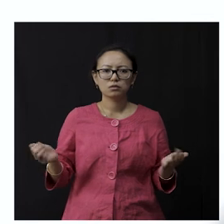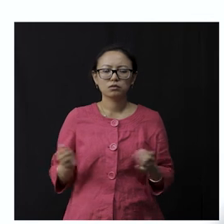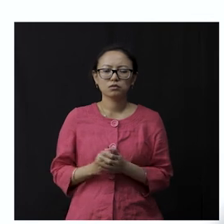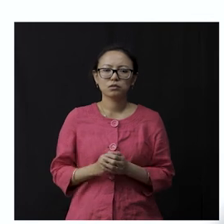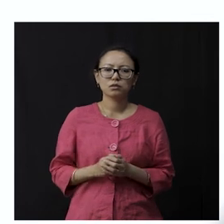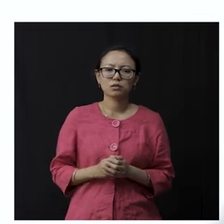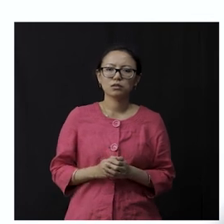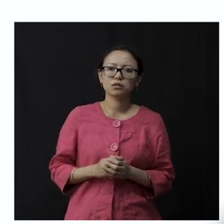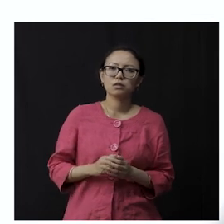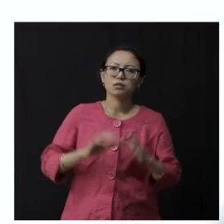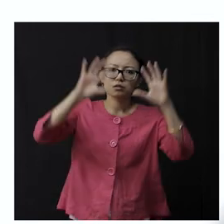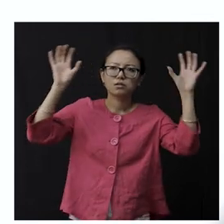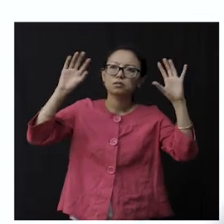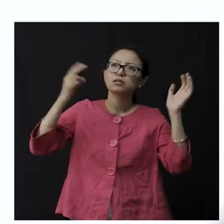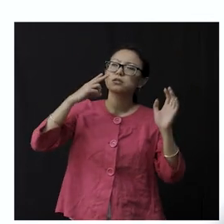the pictures, okay?